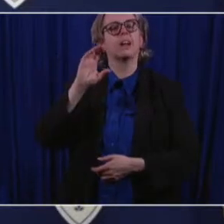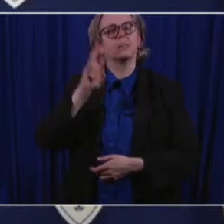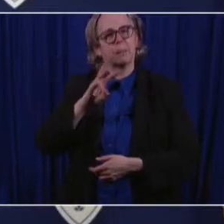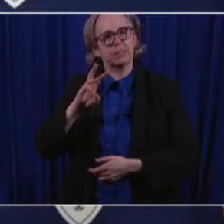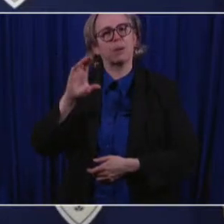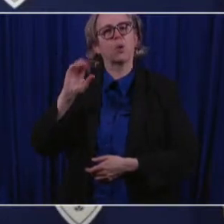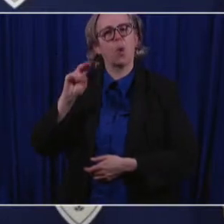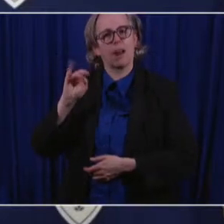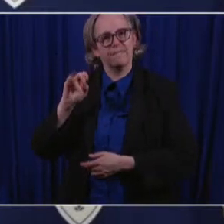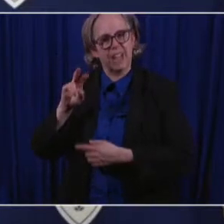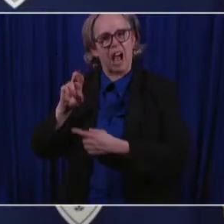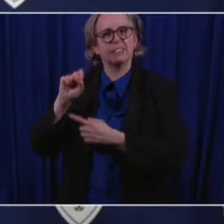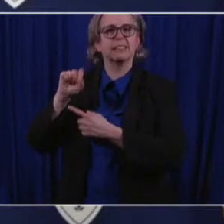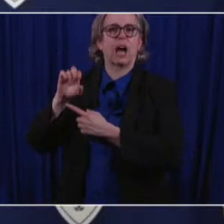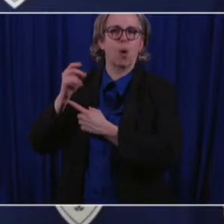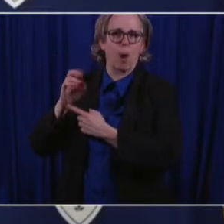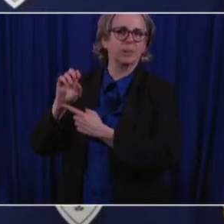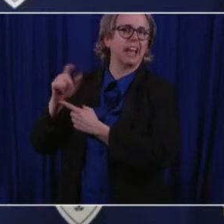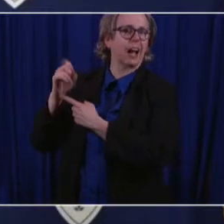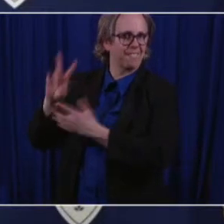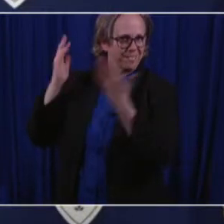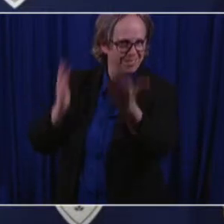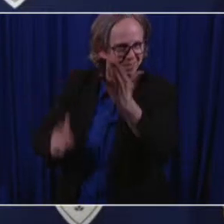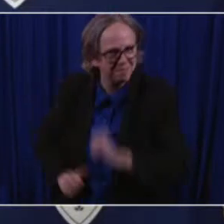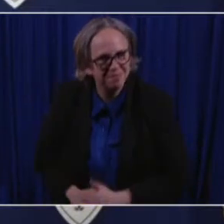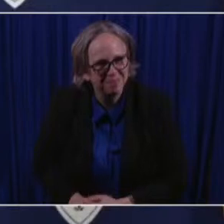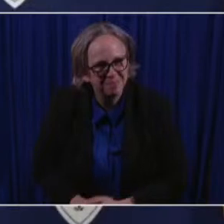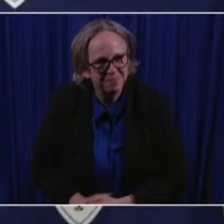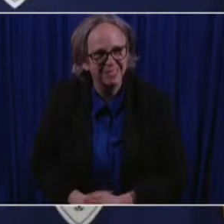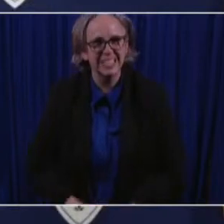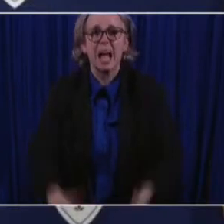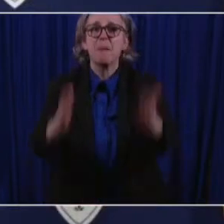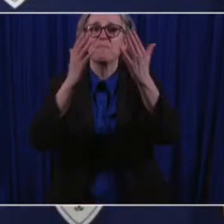Well, we want to thank everyone, and again, thanks